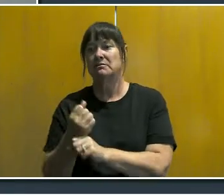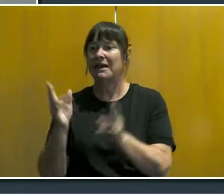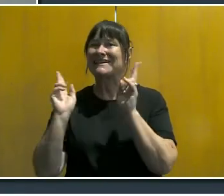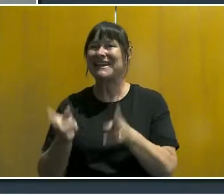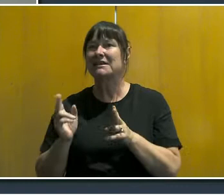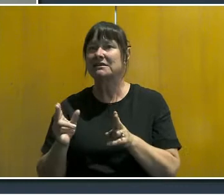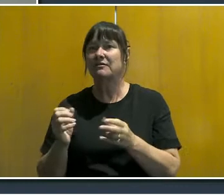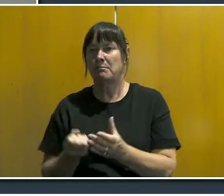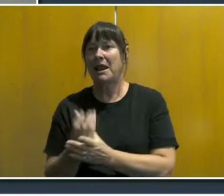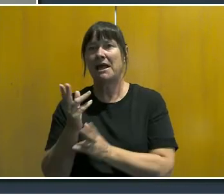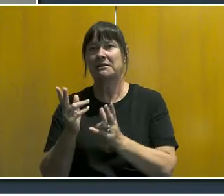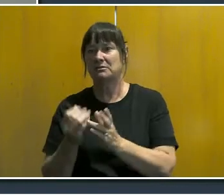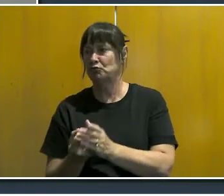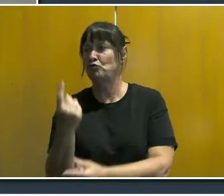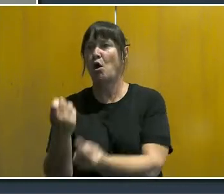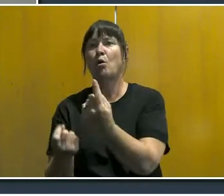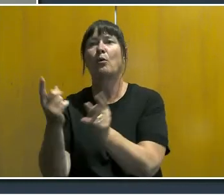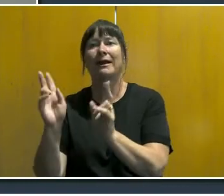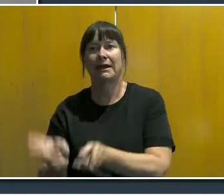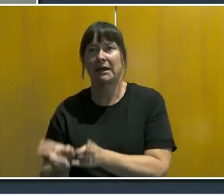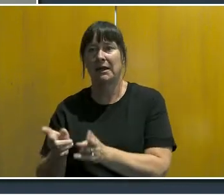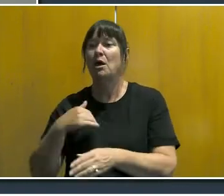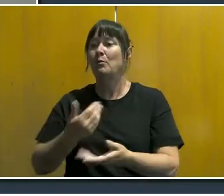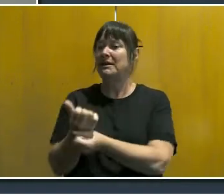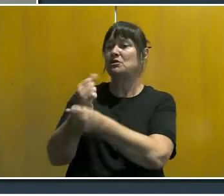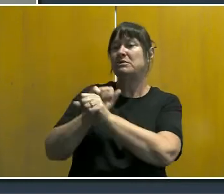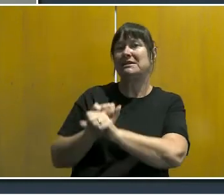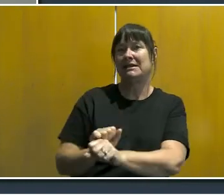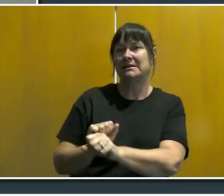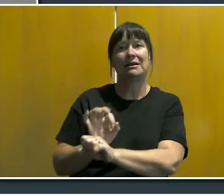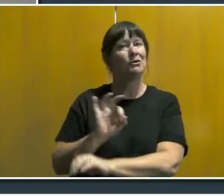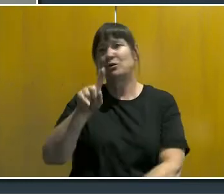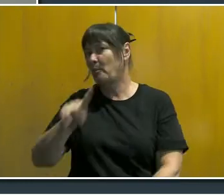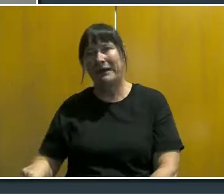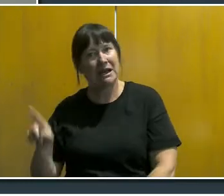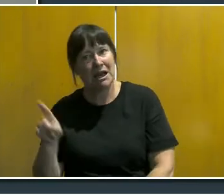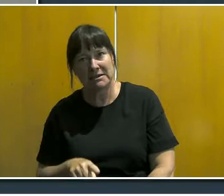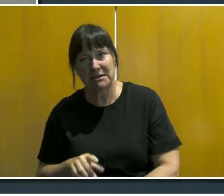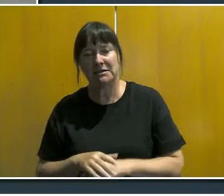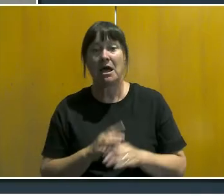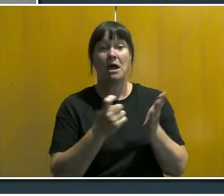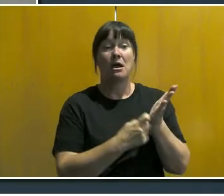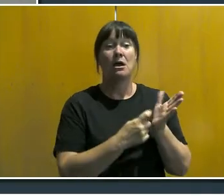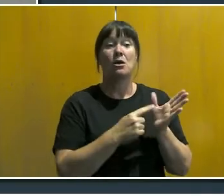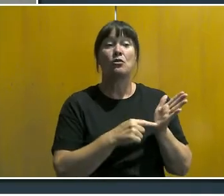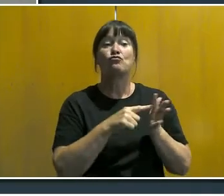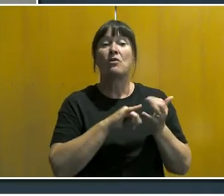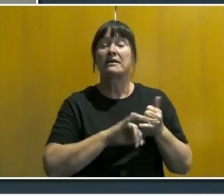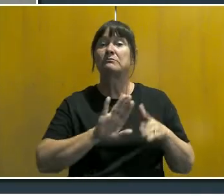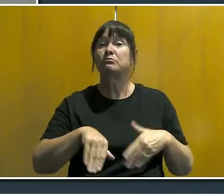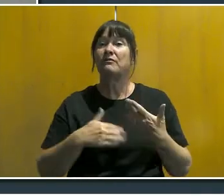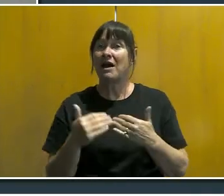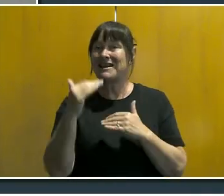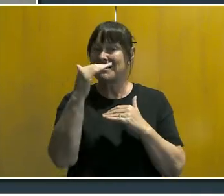species, and what is already present should be protected, not penalised. While the rates for remission guidelines do provide remission